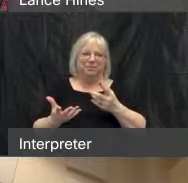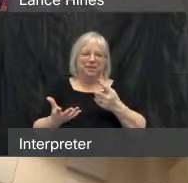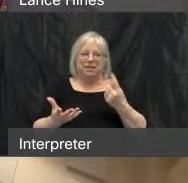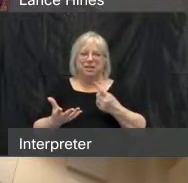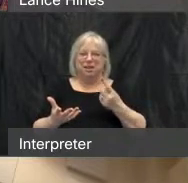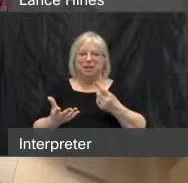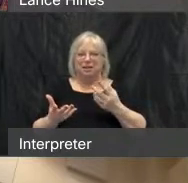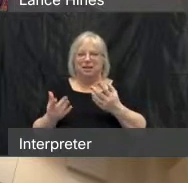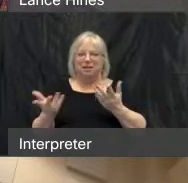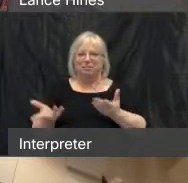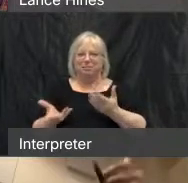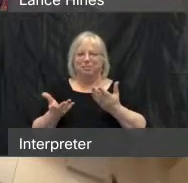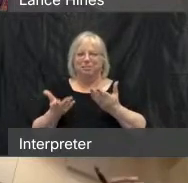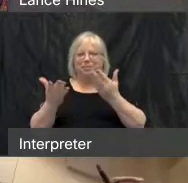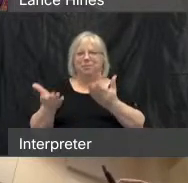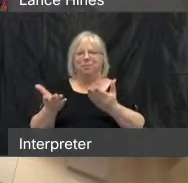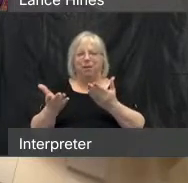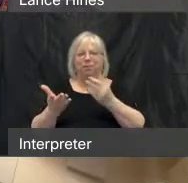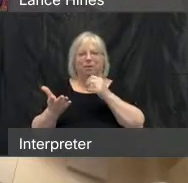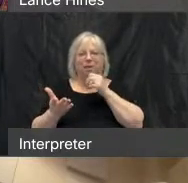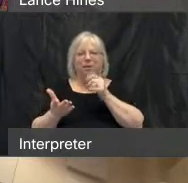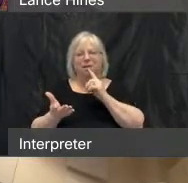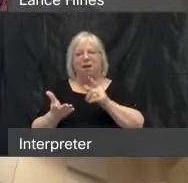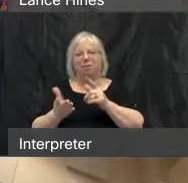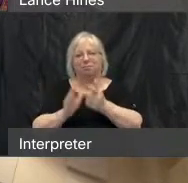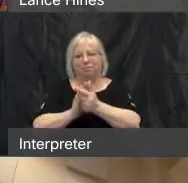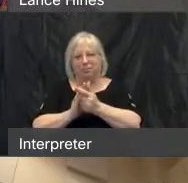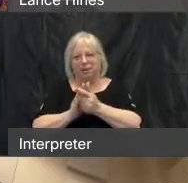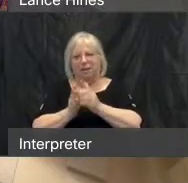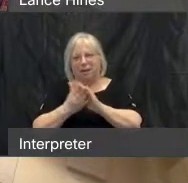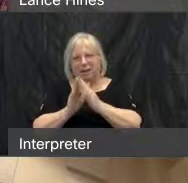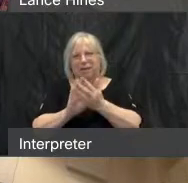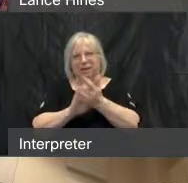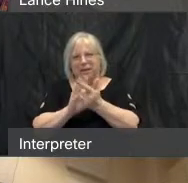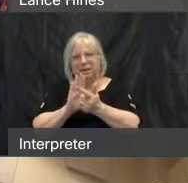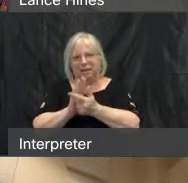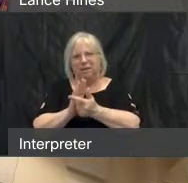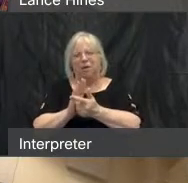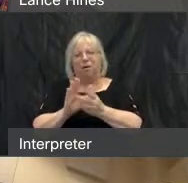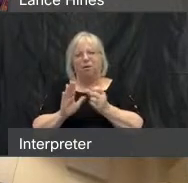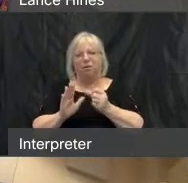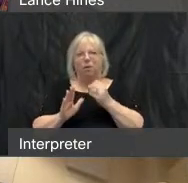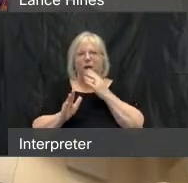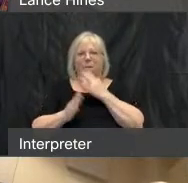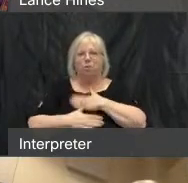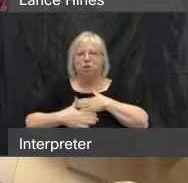So I just wanted some clarification in my own mind. I appreciate that. Thank you.